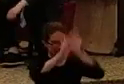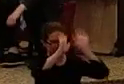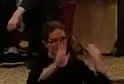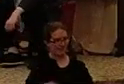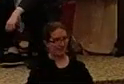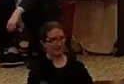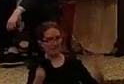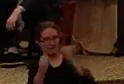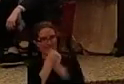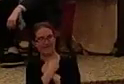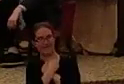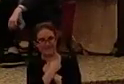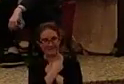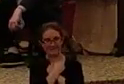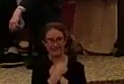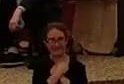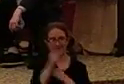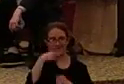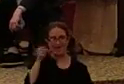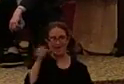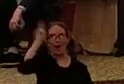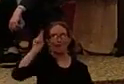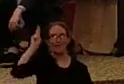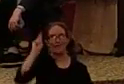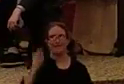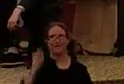They're back on you again. Say uncle!